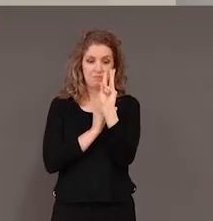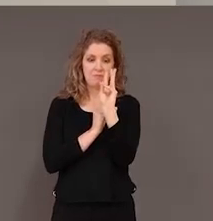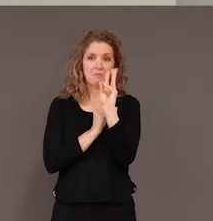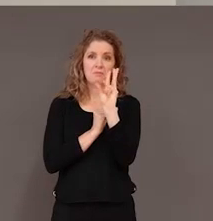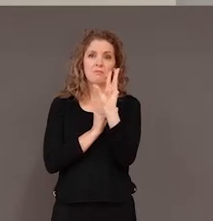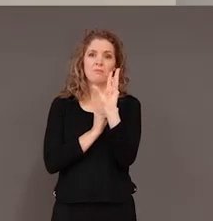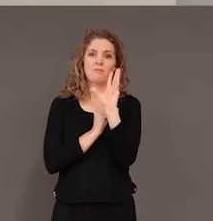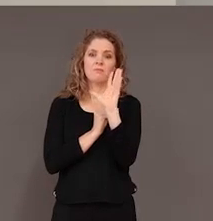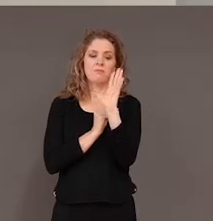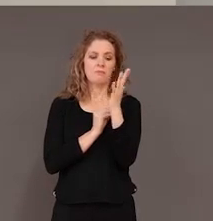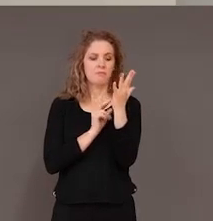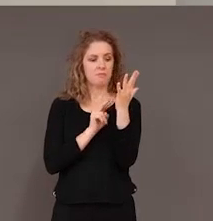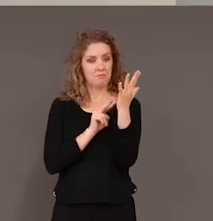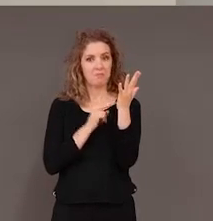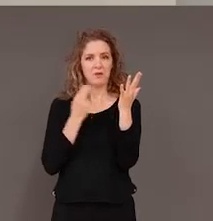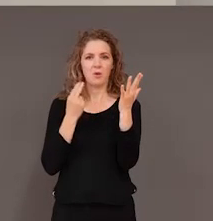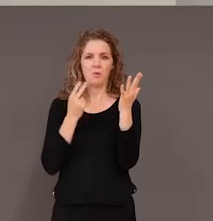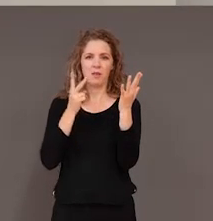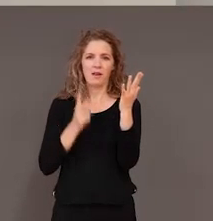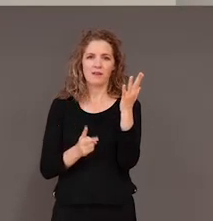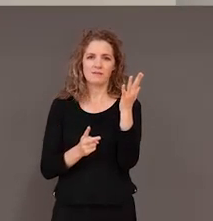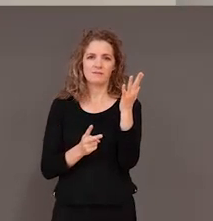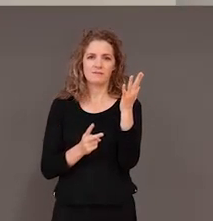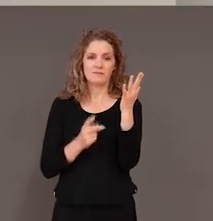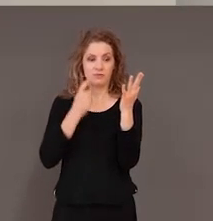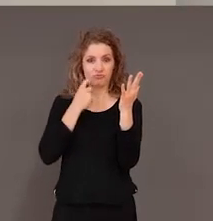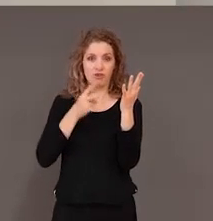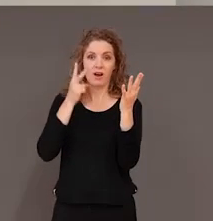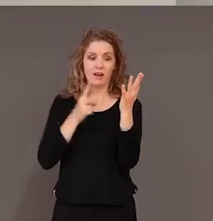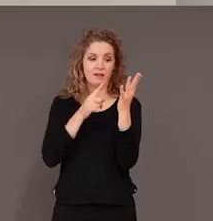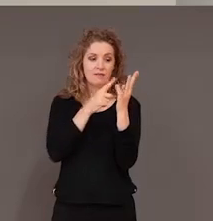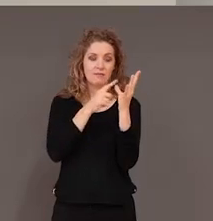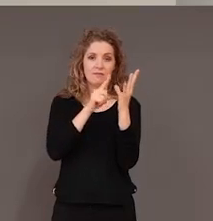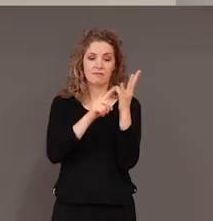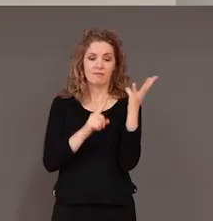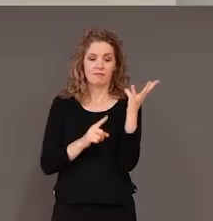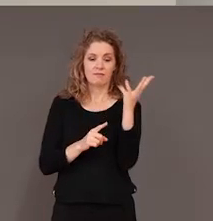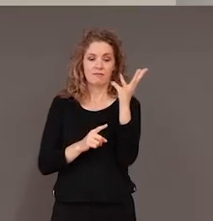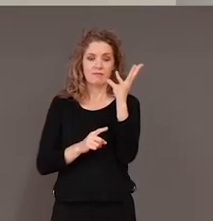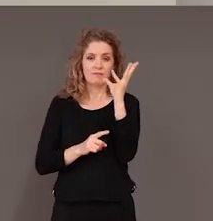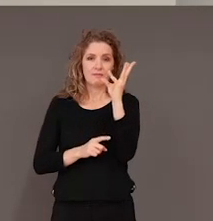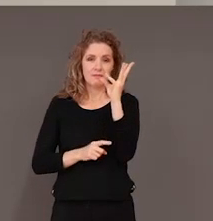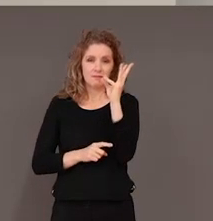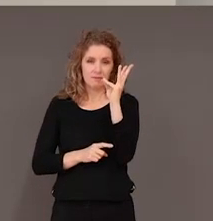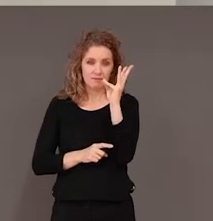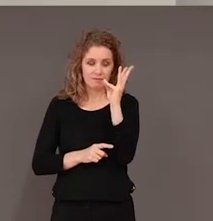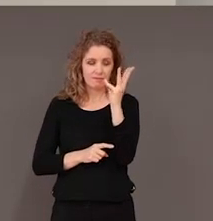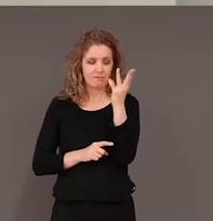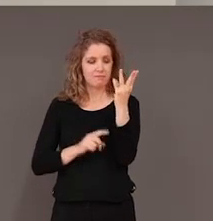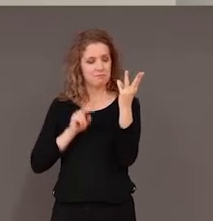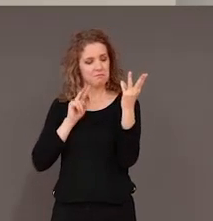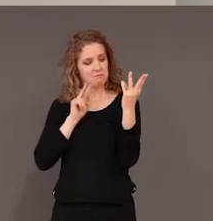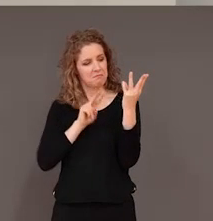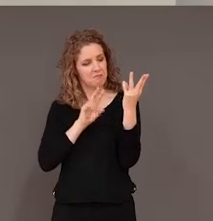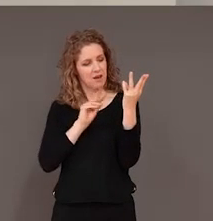release your hand and notice that the flesh returns to normal. So do that again, just joining your thumb and your little finger and looking